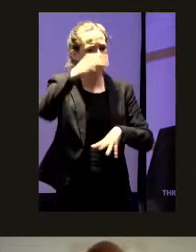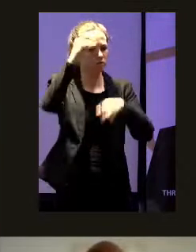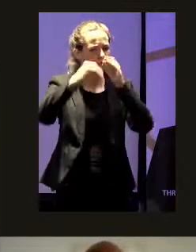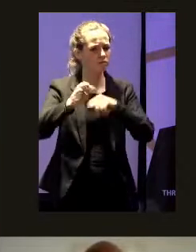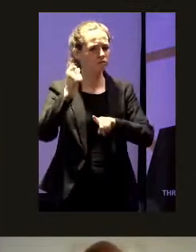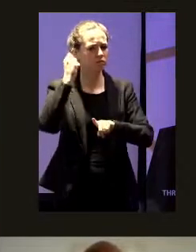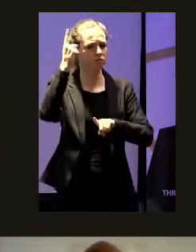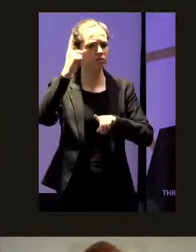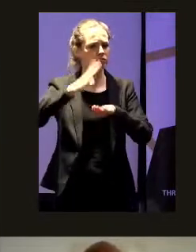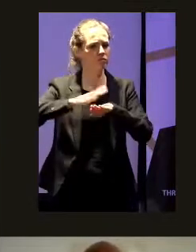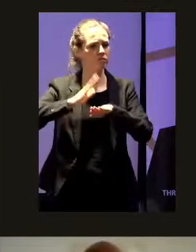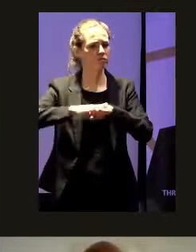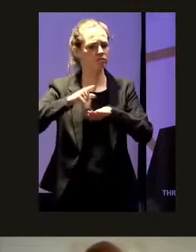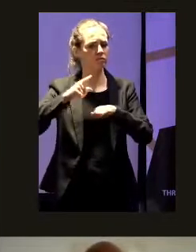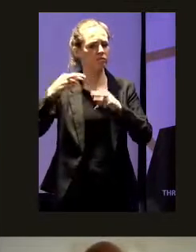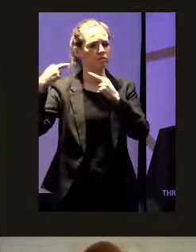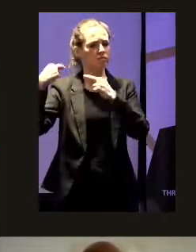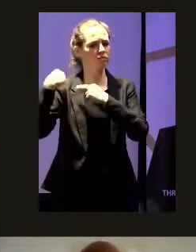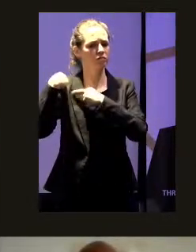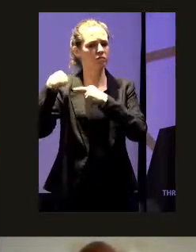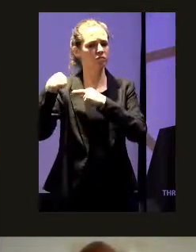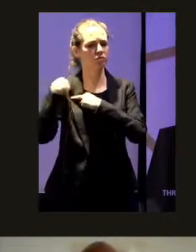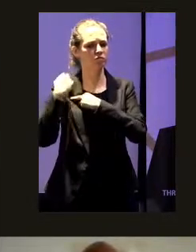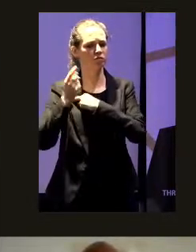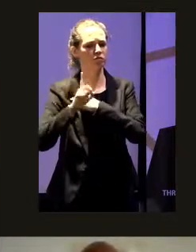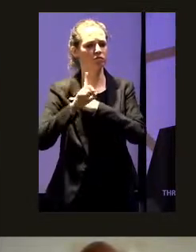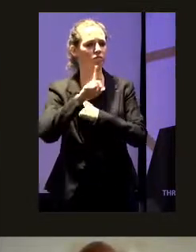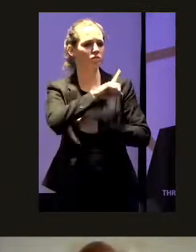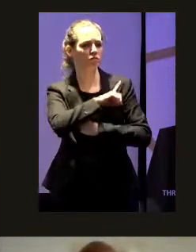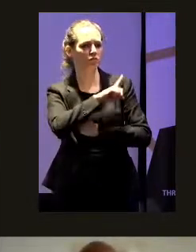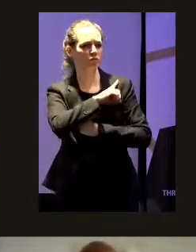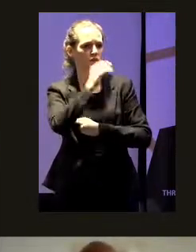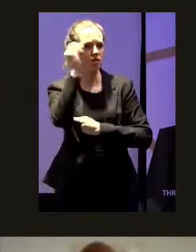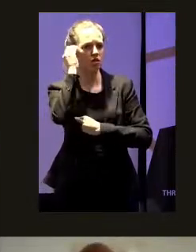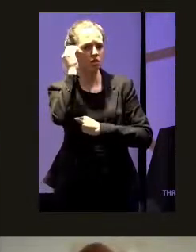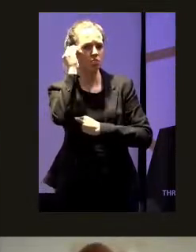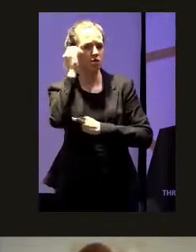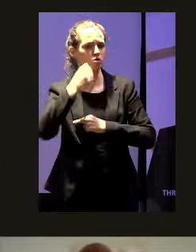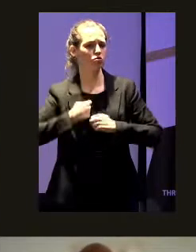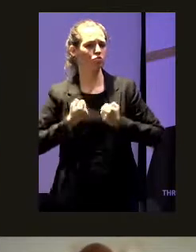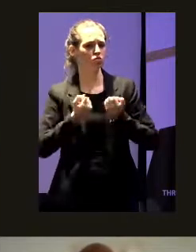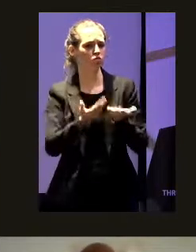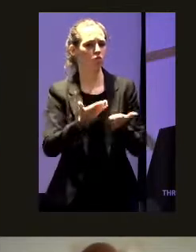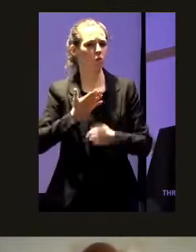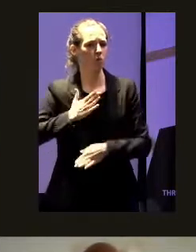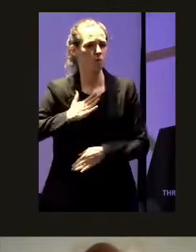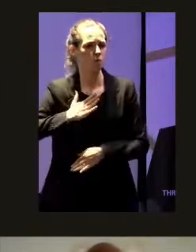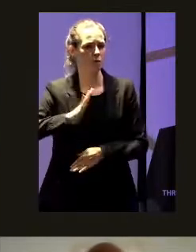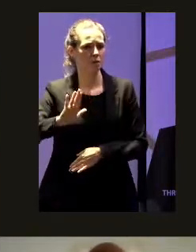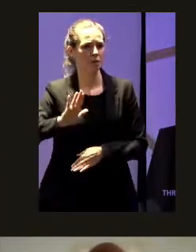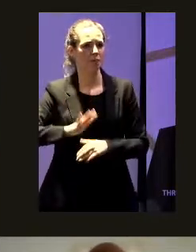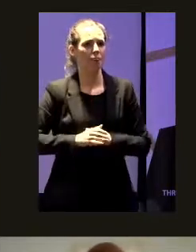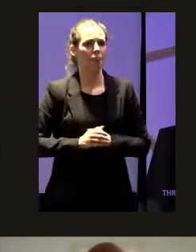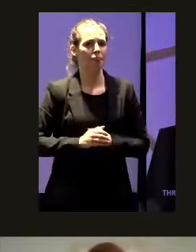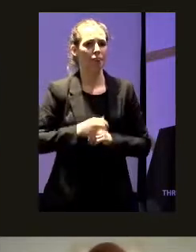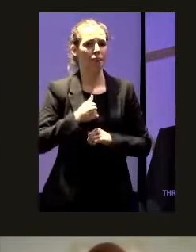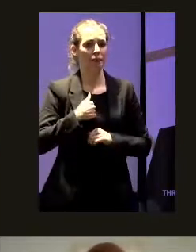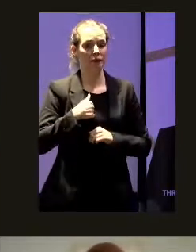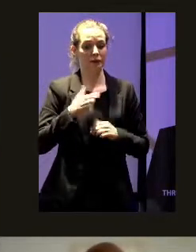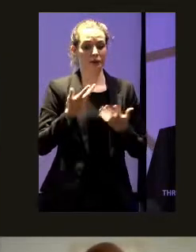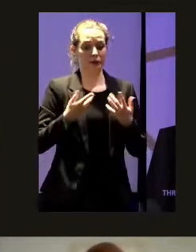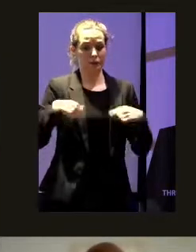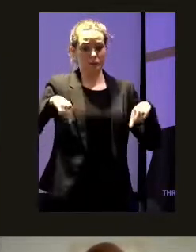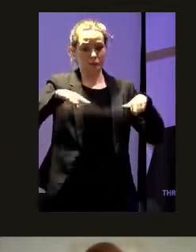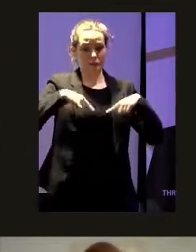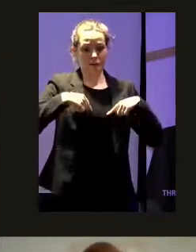of provision of information that is requested and the implication of us not